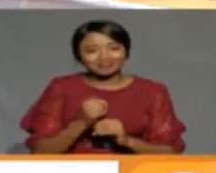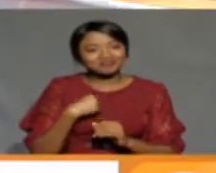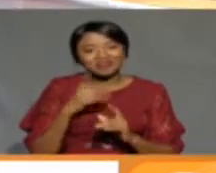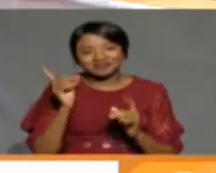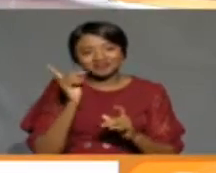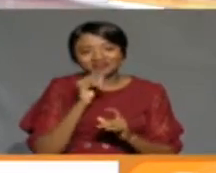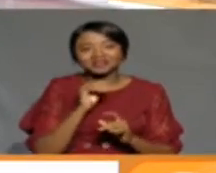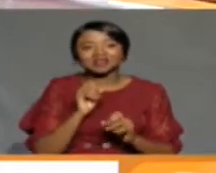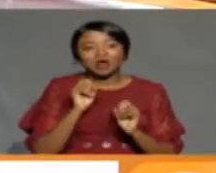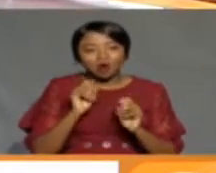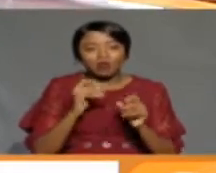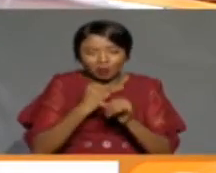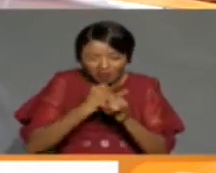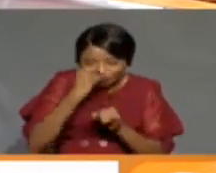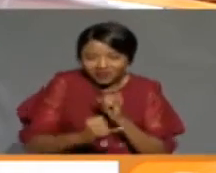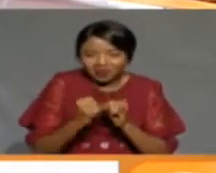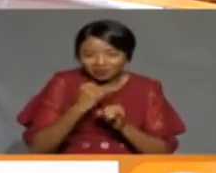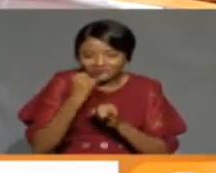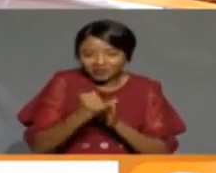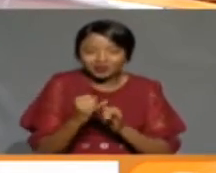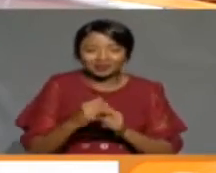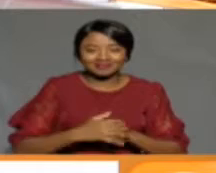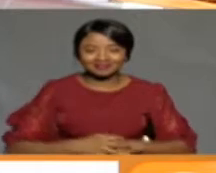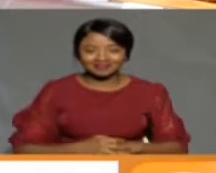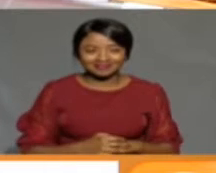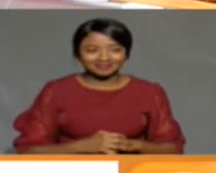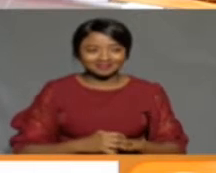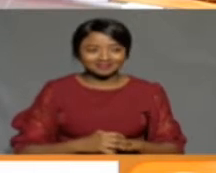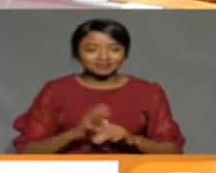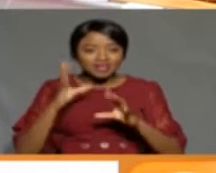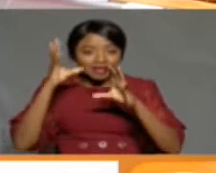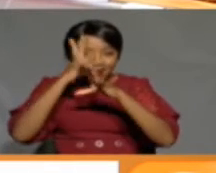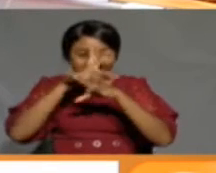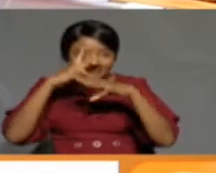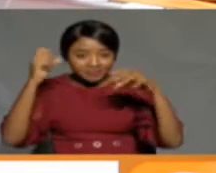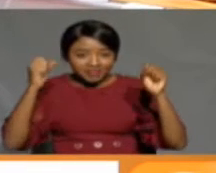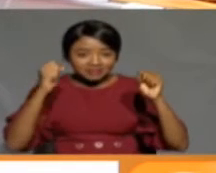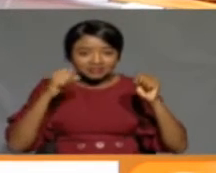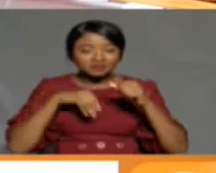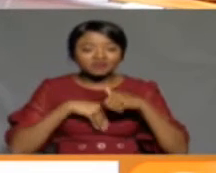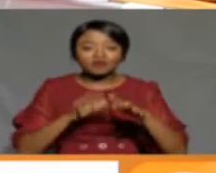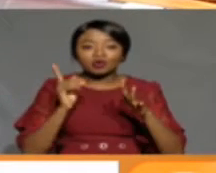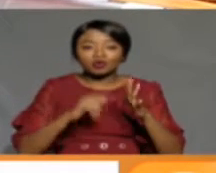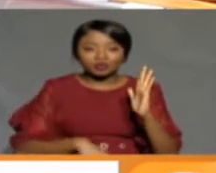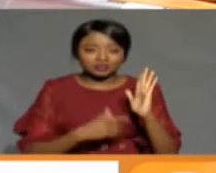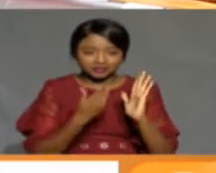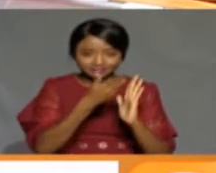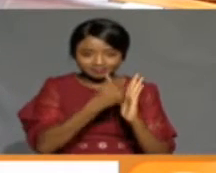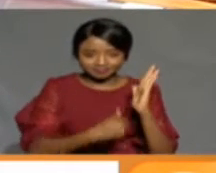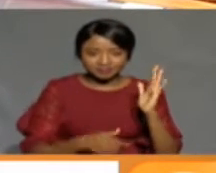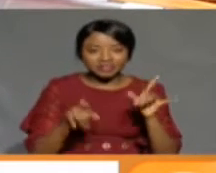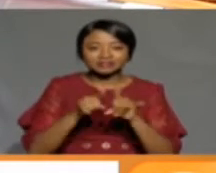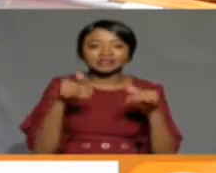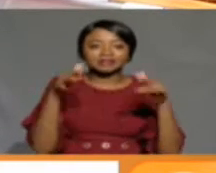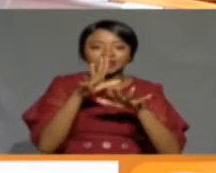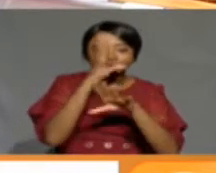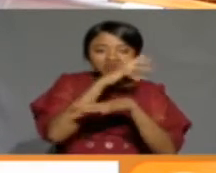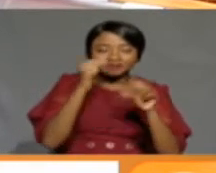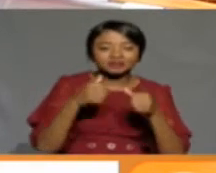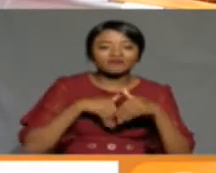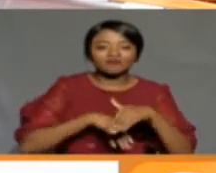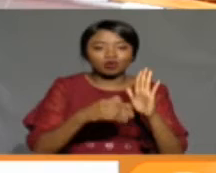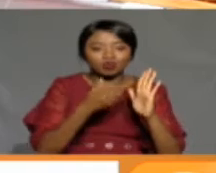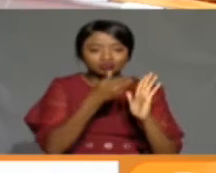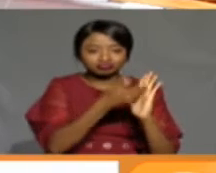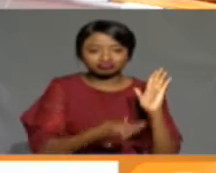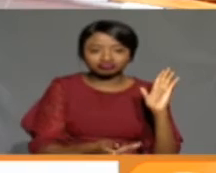would say as a finality. All right. The president is reading from this script. The deputy president is reading from this script.